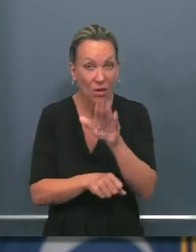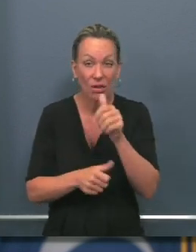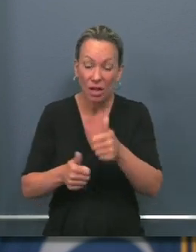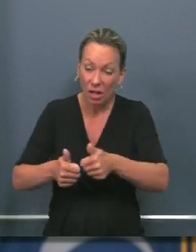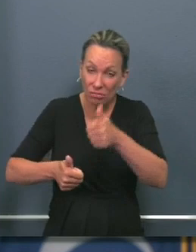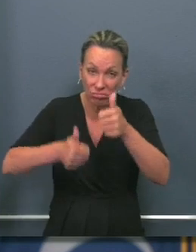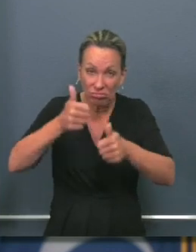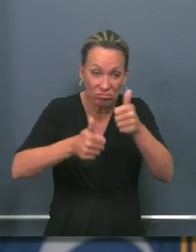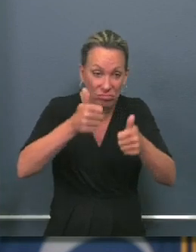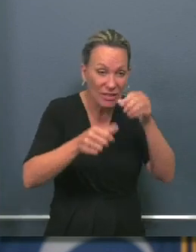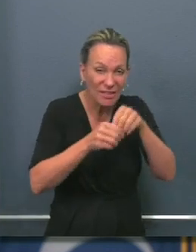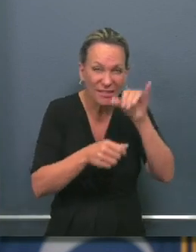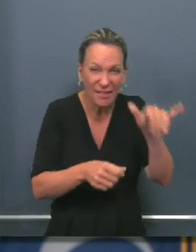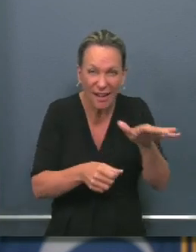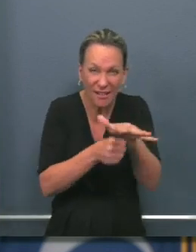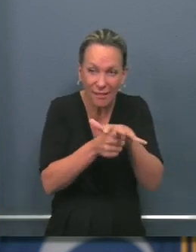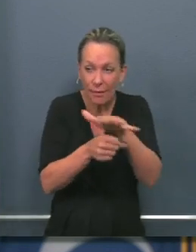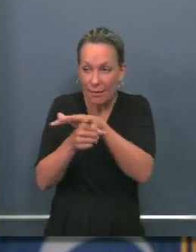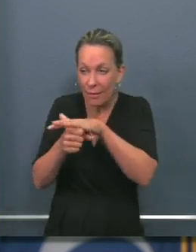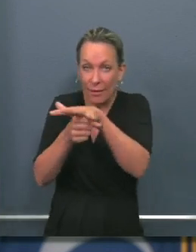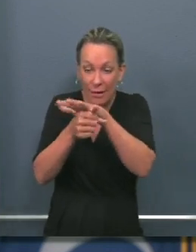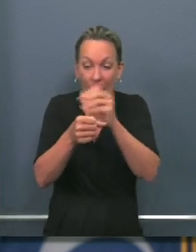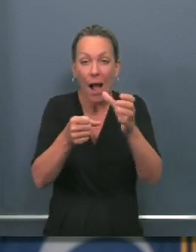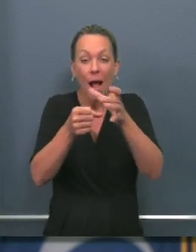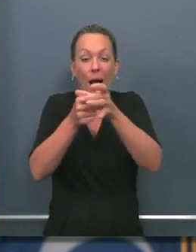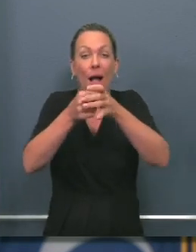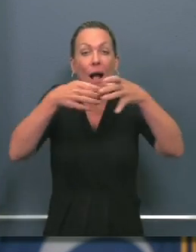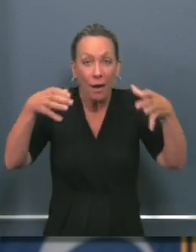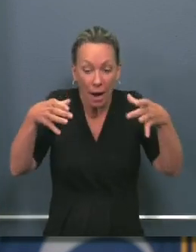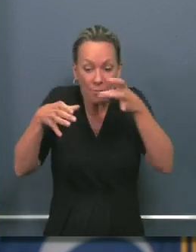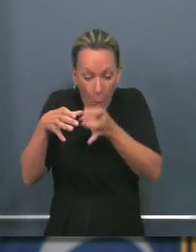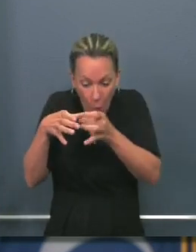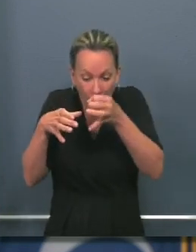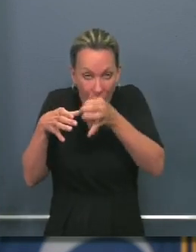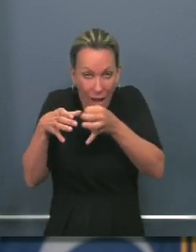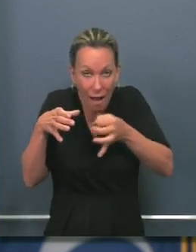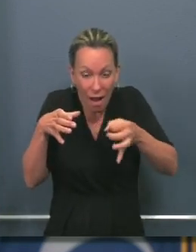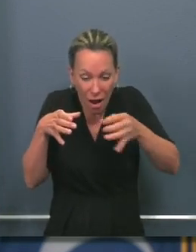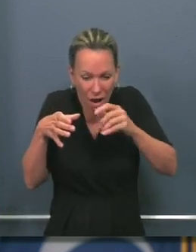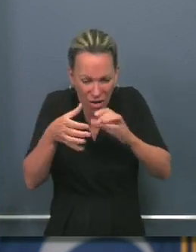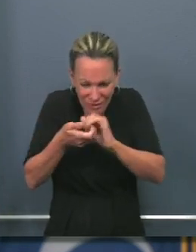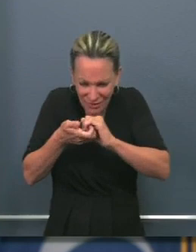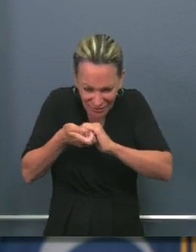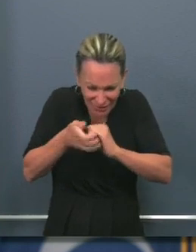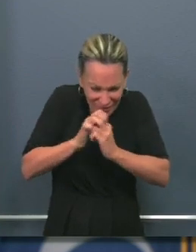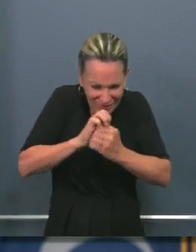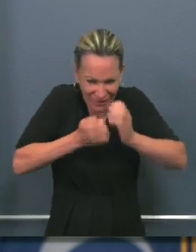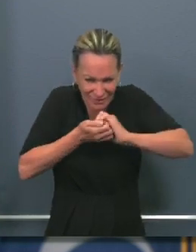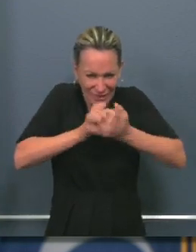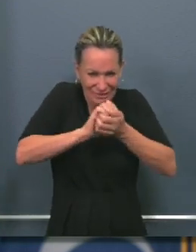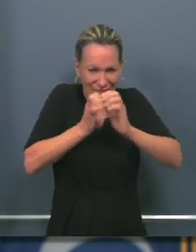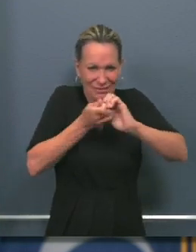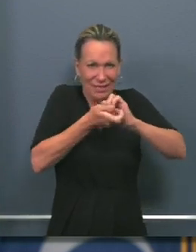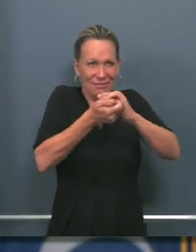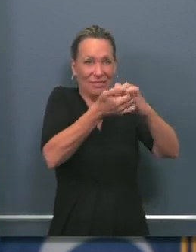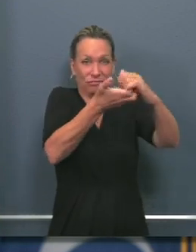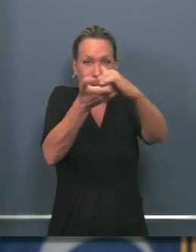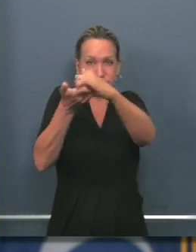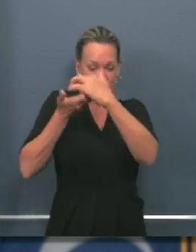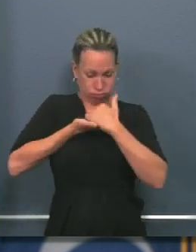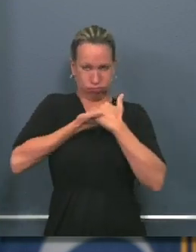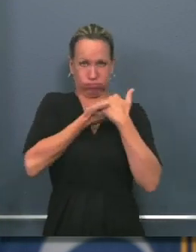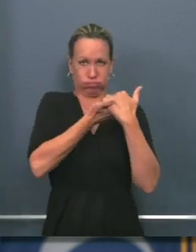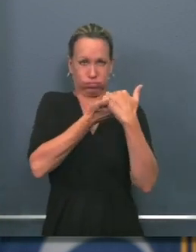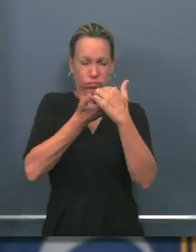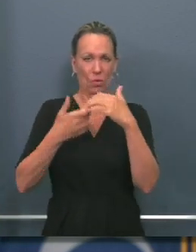them more than ever as we move forward into this next iteration, now into phase 3. and the